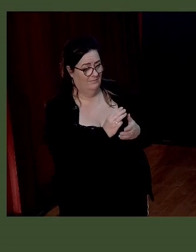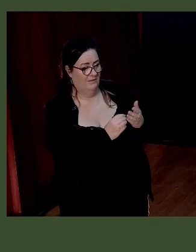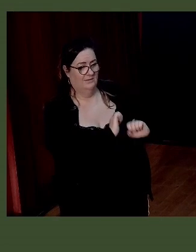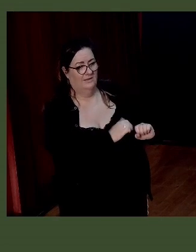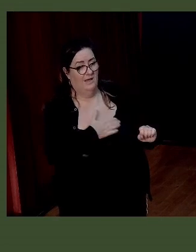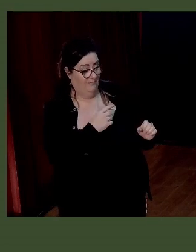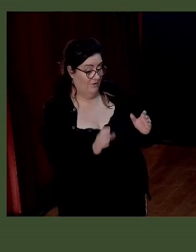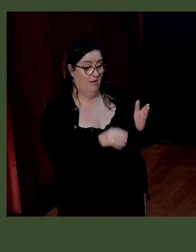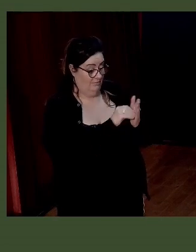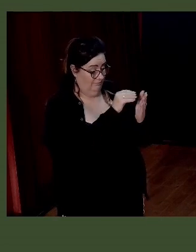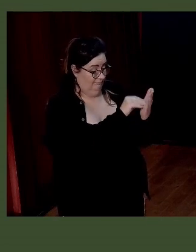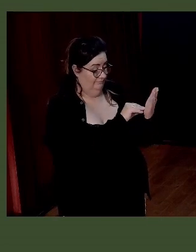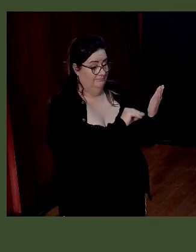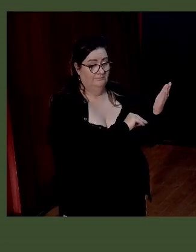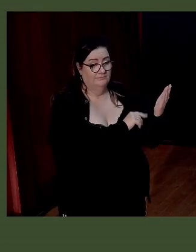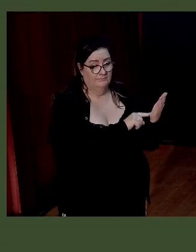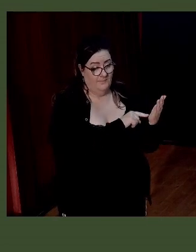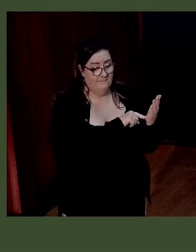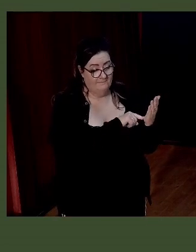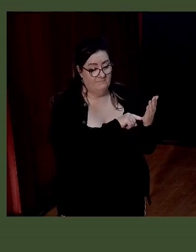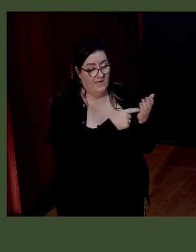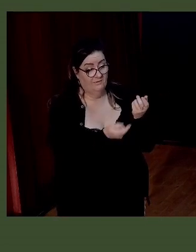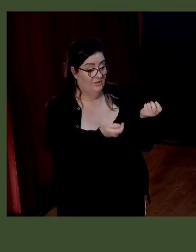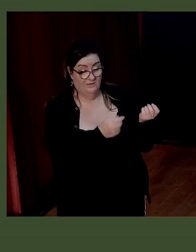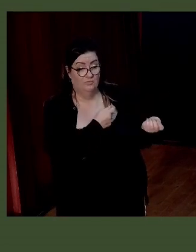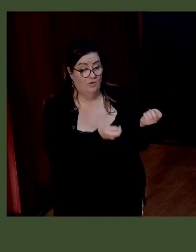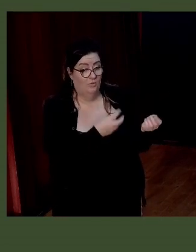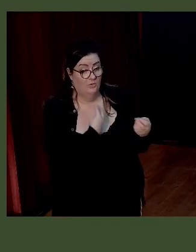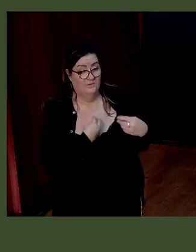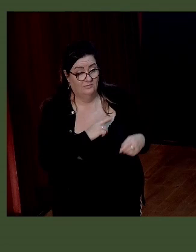of legislation which contained and controlled women.